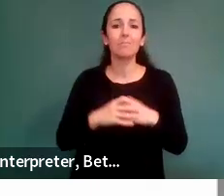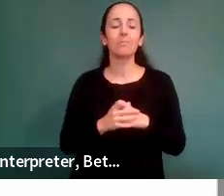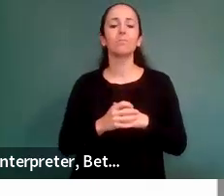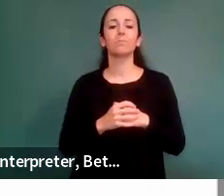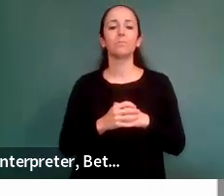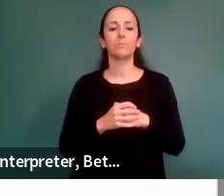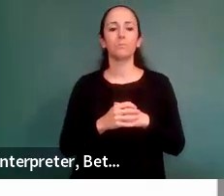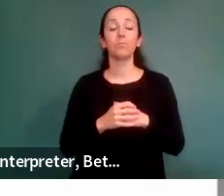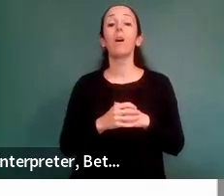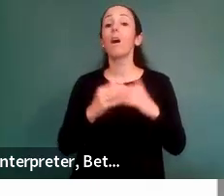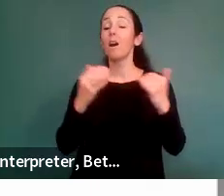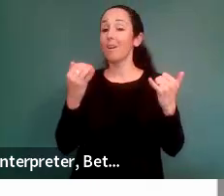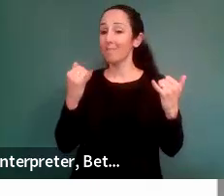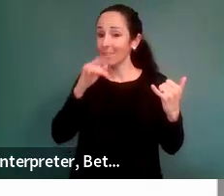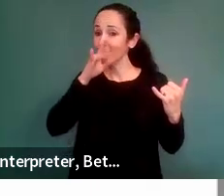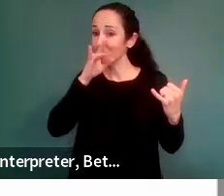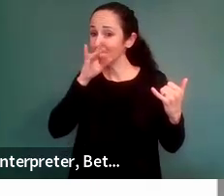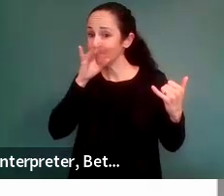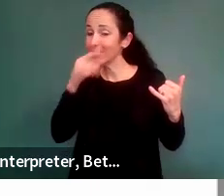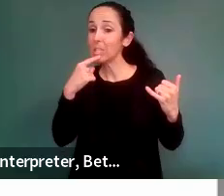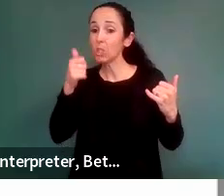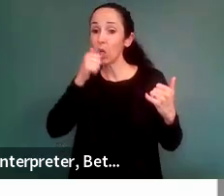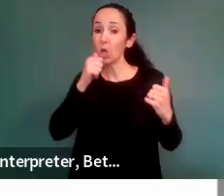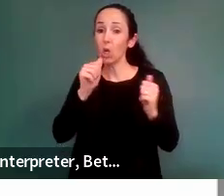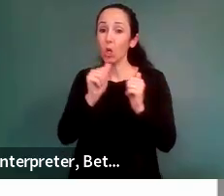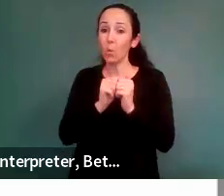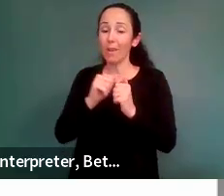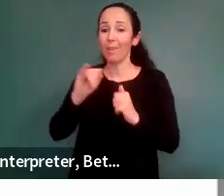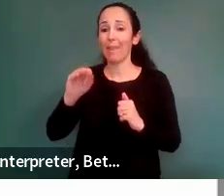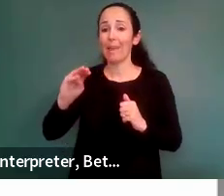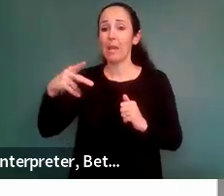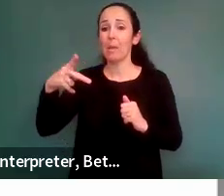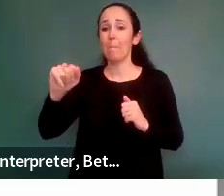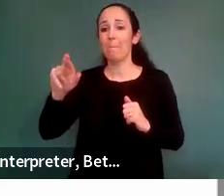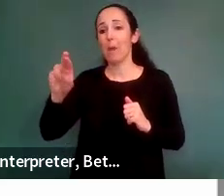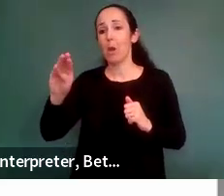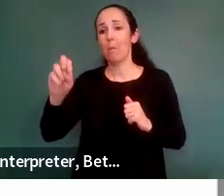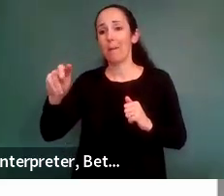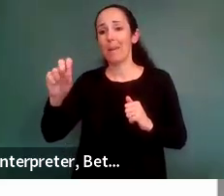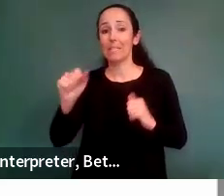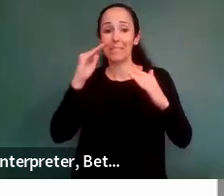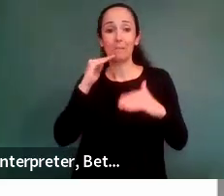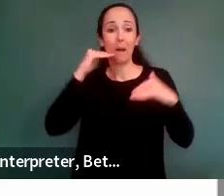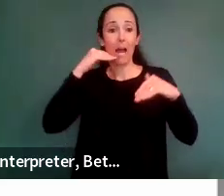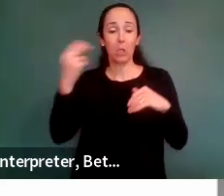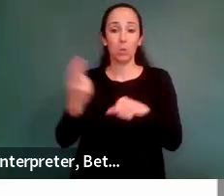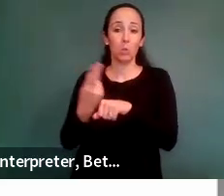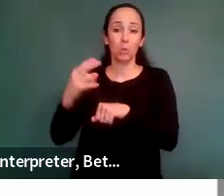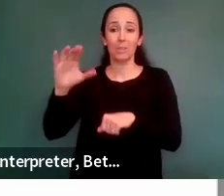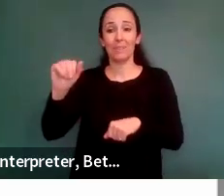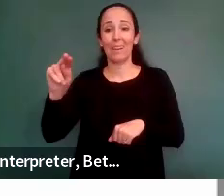impairment smiles while holding up her cane at the New England Regional Braille Challenge. Children-1 graphic. so this is a picture